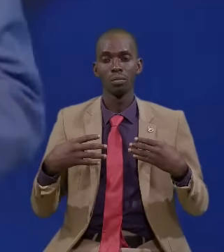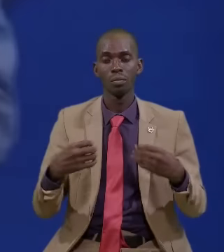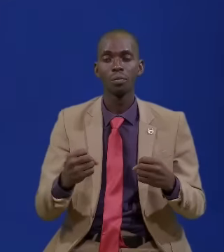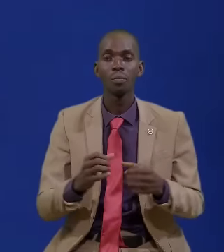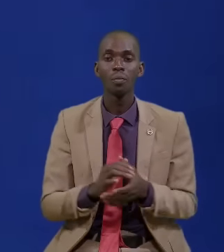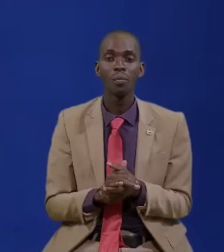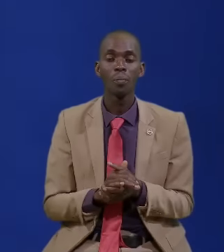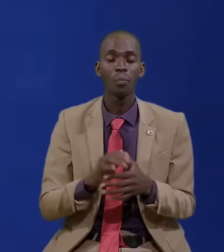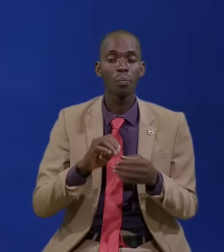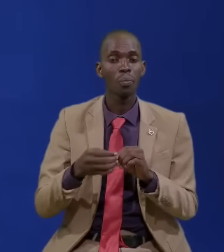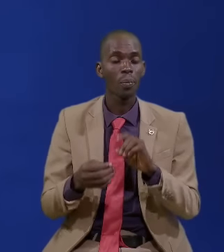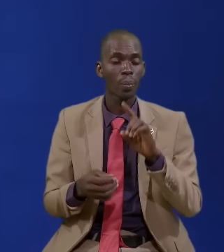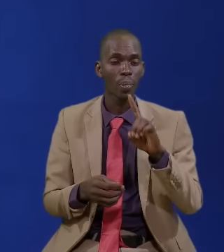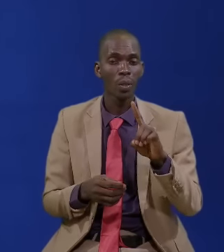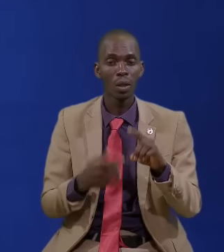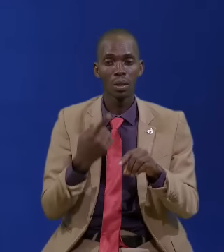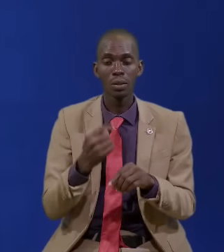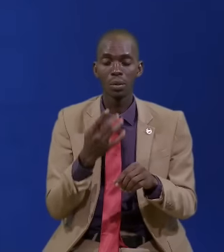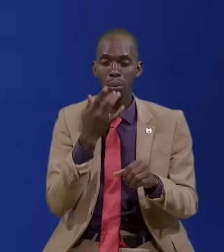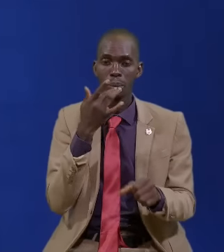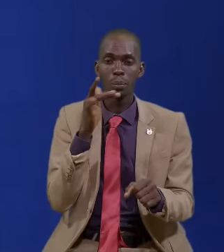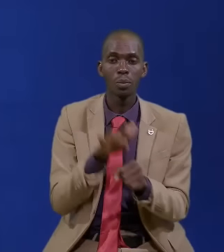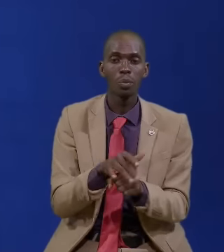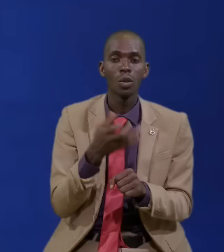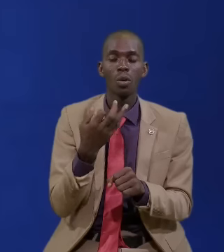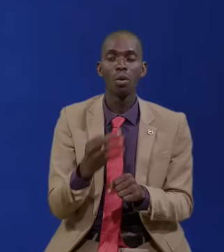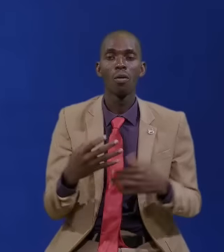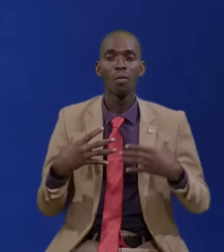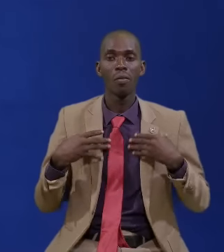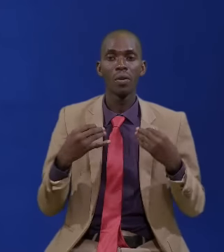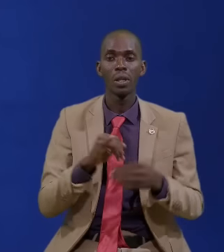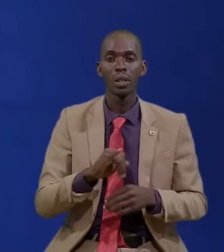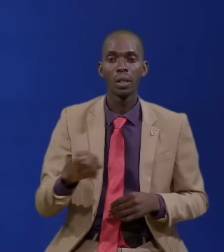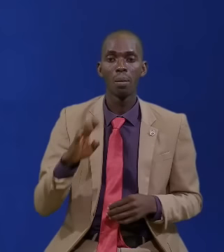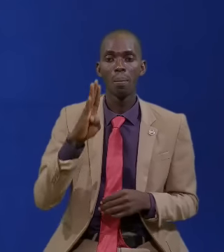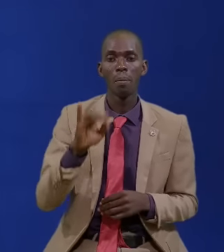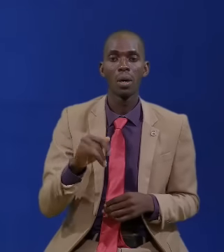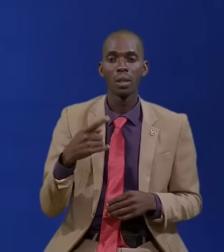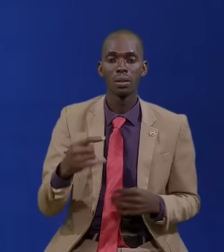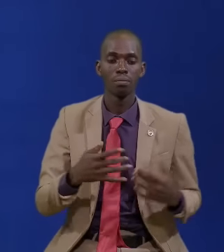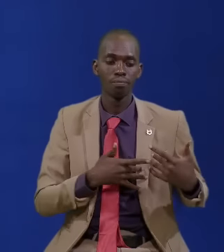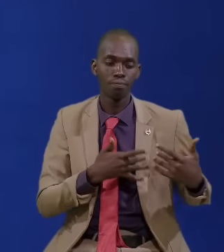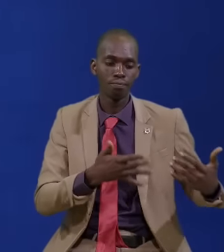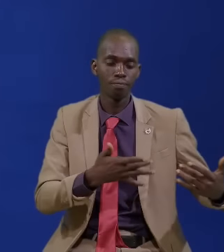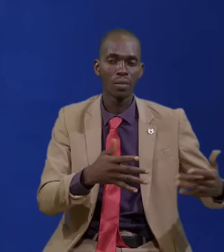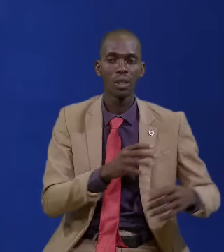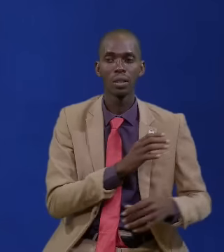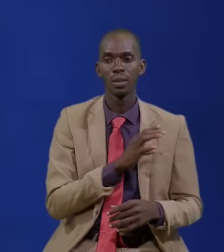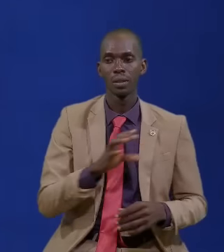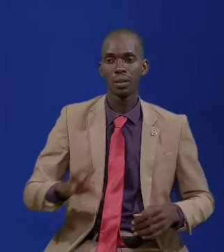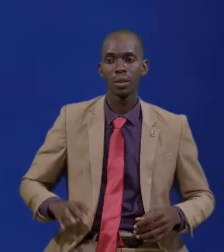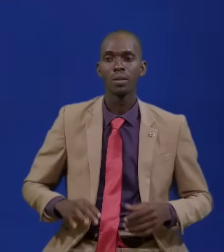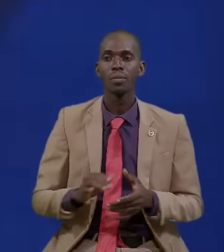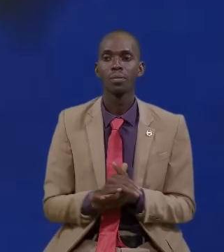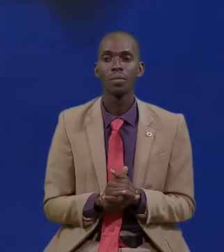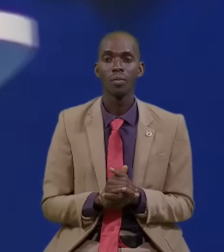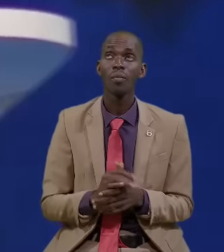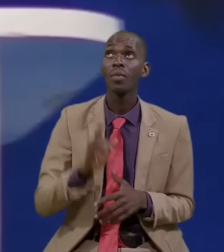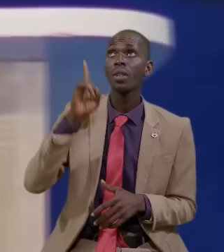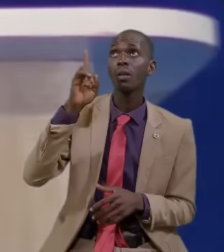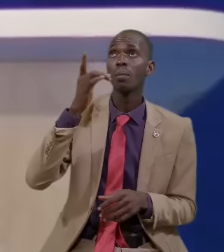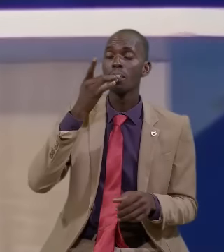one is the promise of healing by the compassionate Christ. He promised